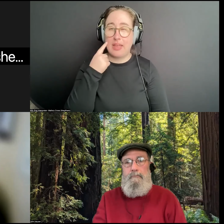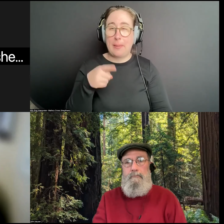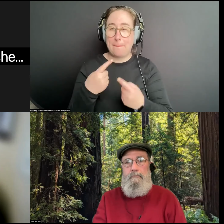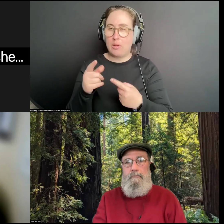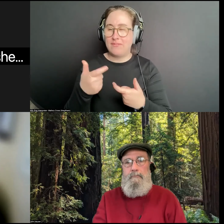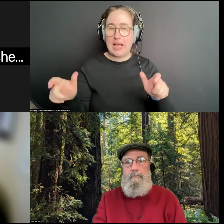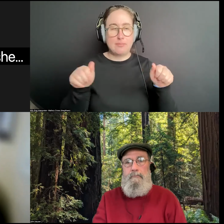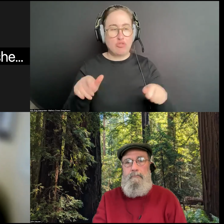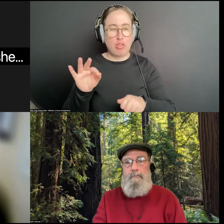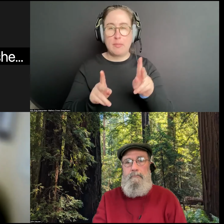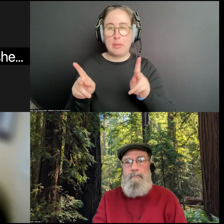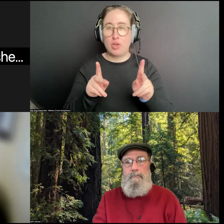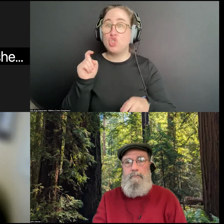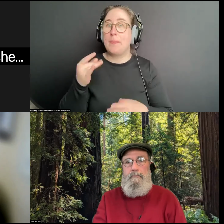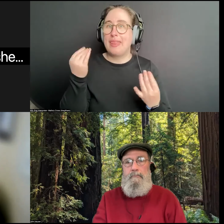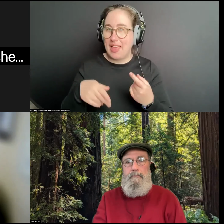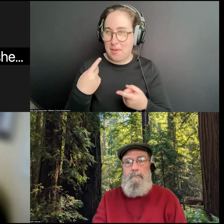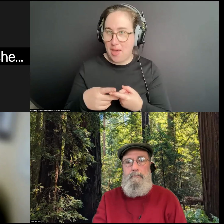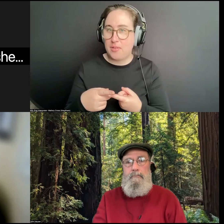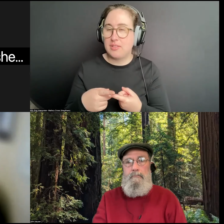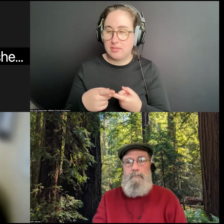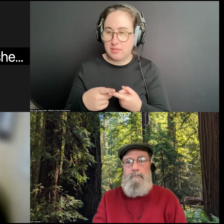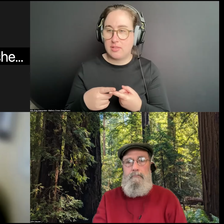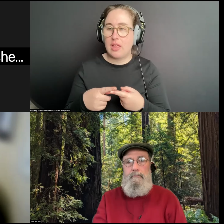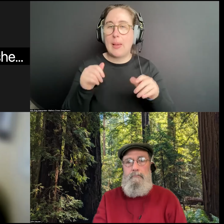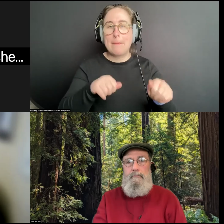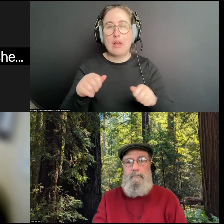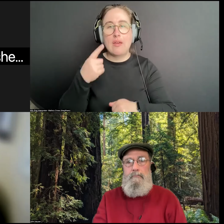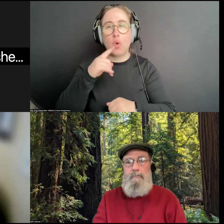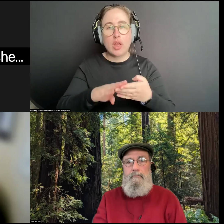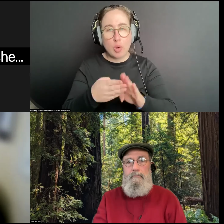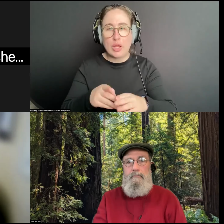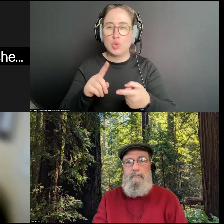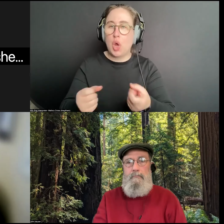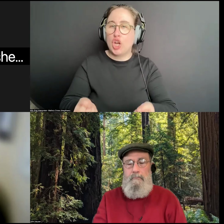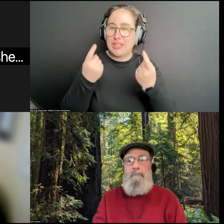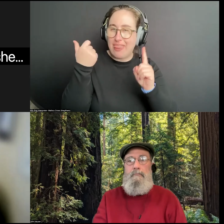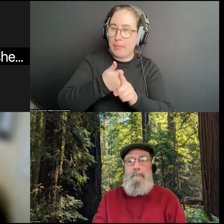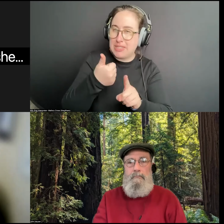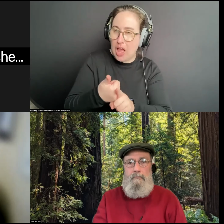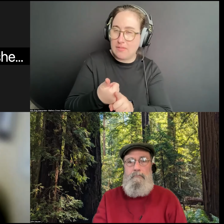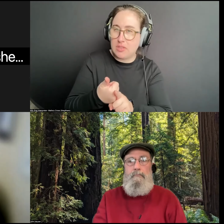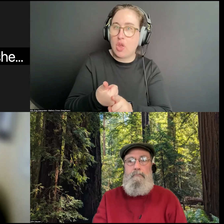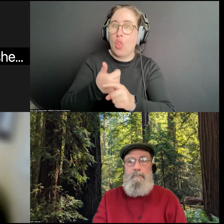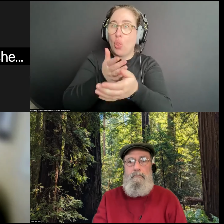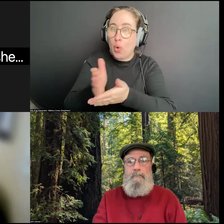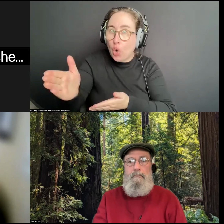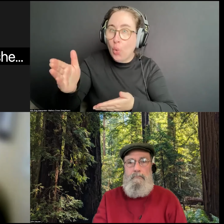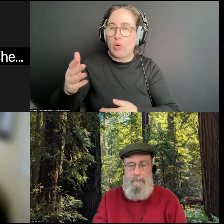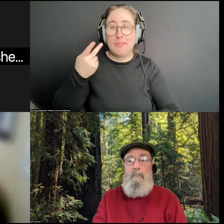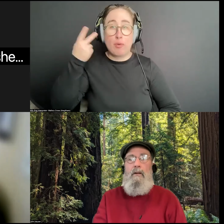people that people should be thinking about is the ability for communities to understand themselves through